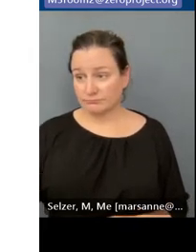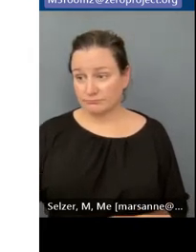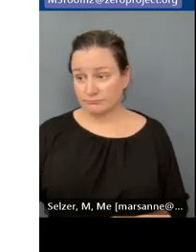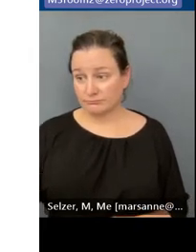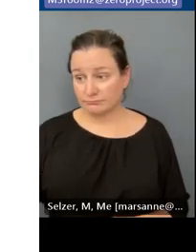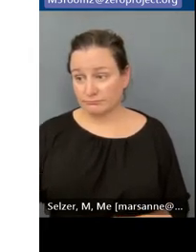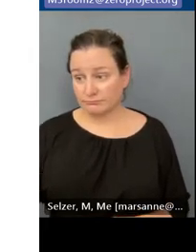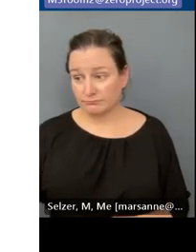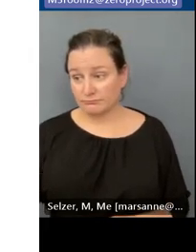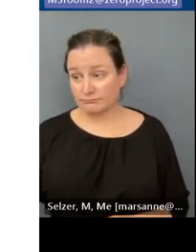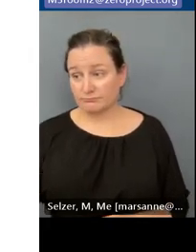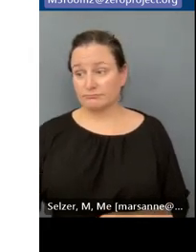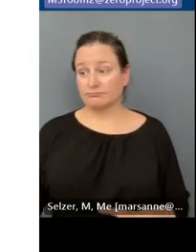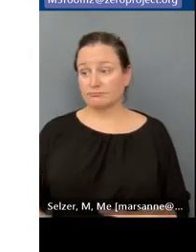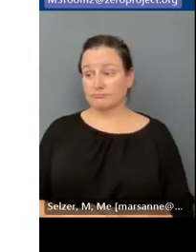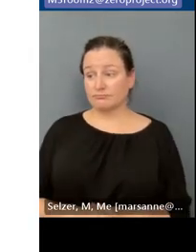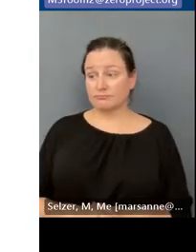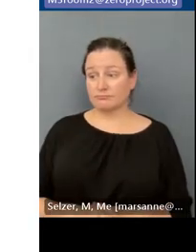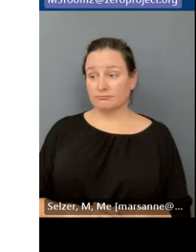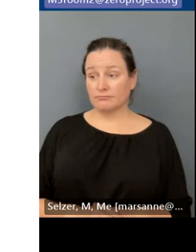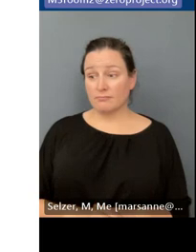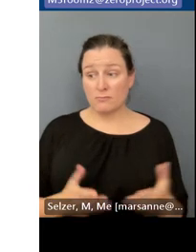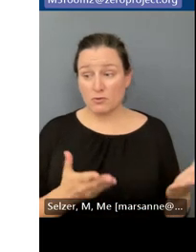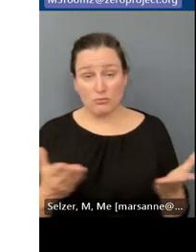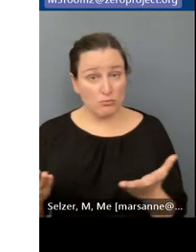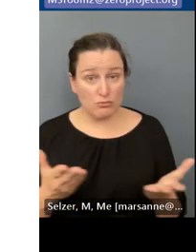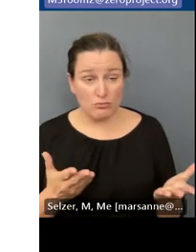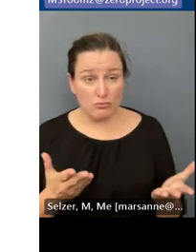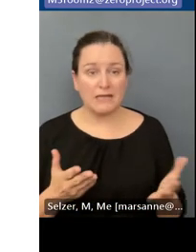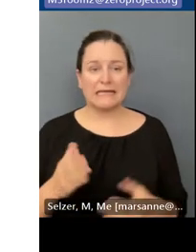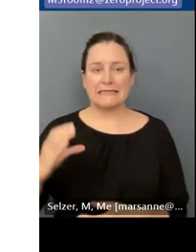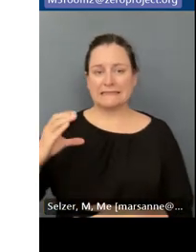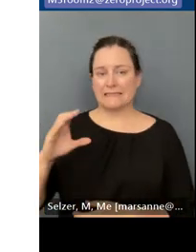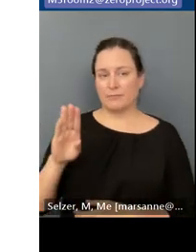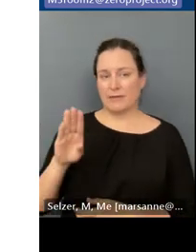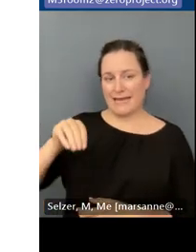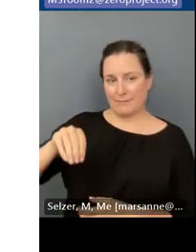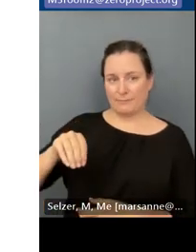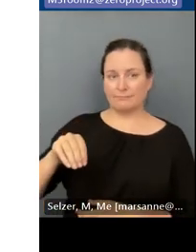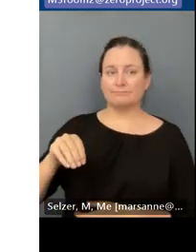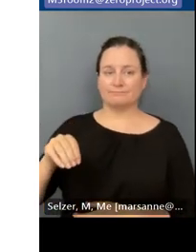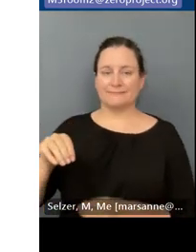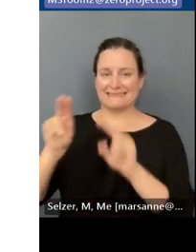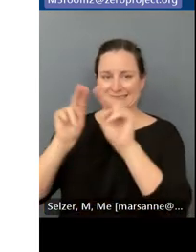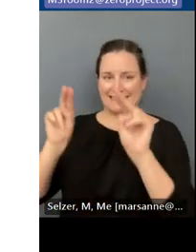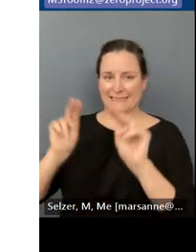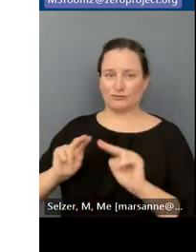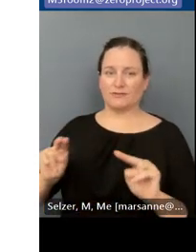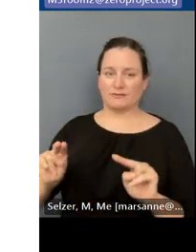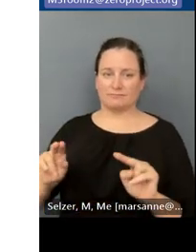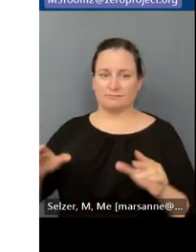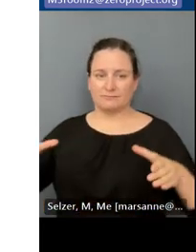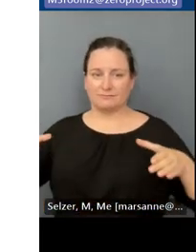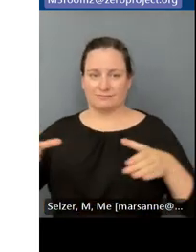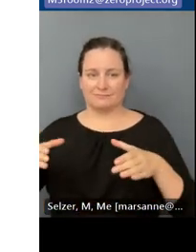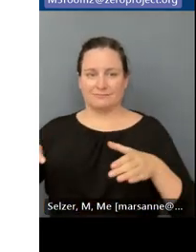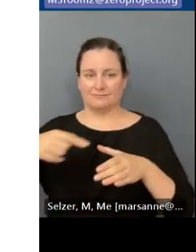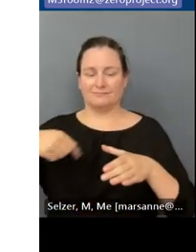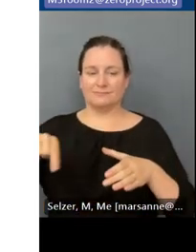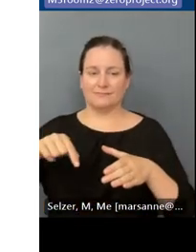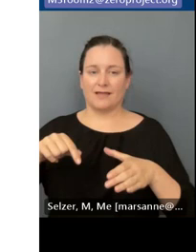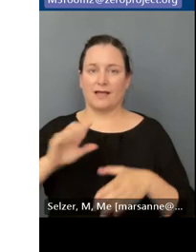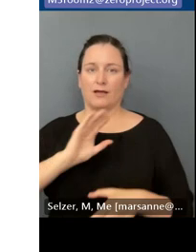organizations. CBM is an international Christian development organization committed to improve the quality of life